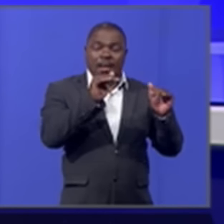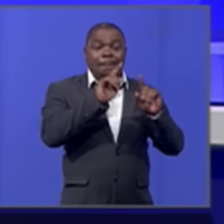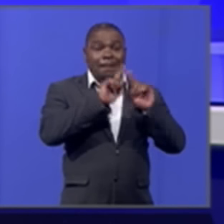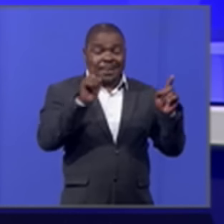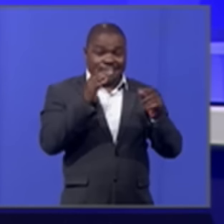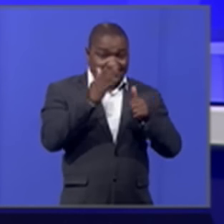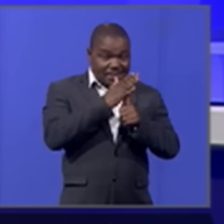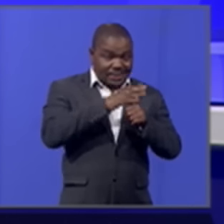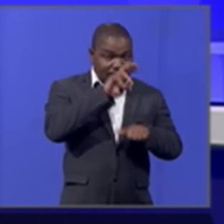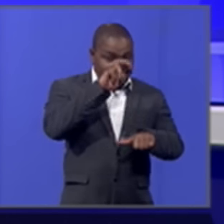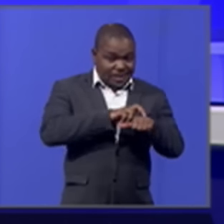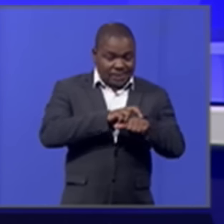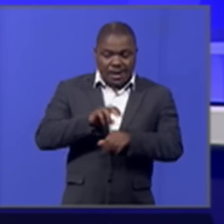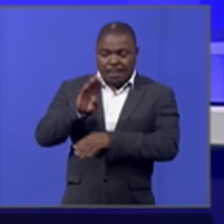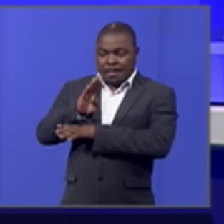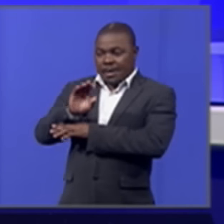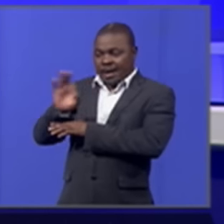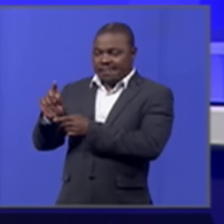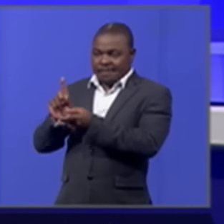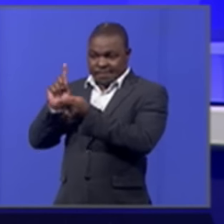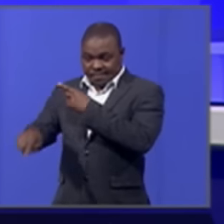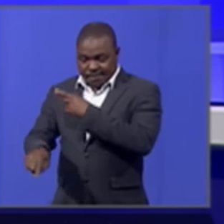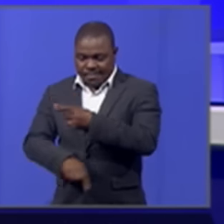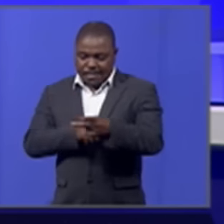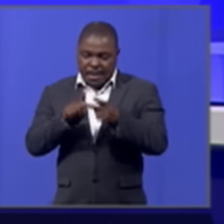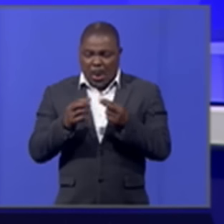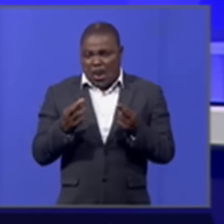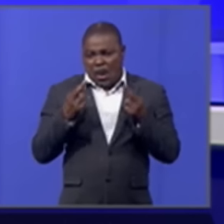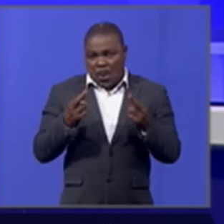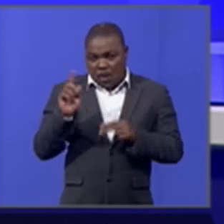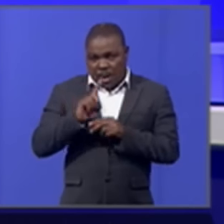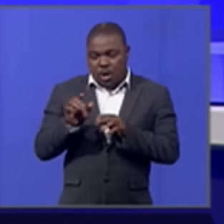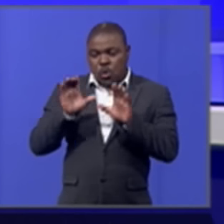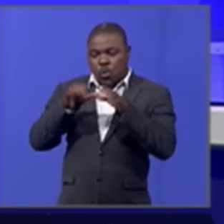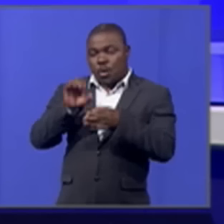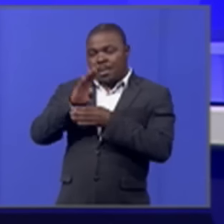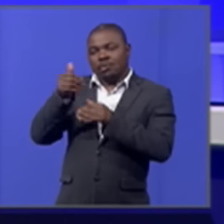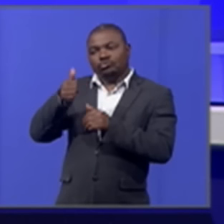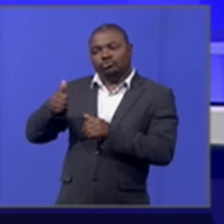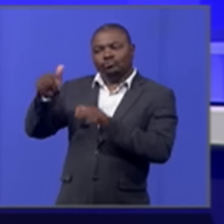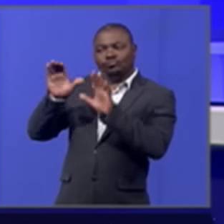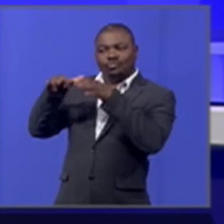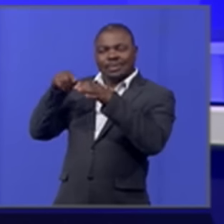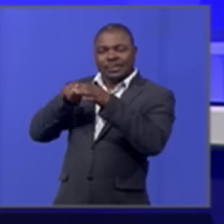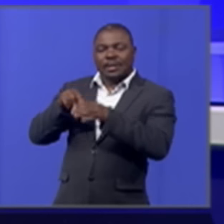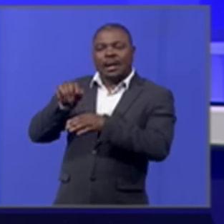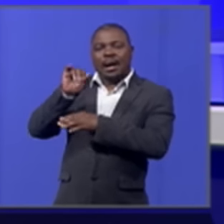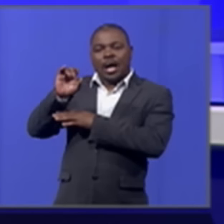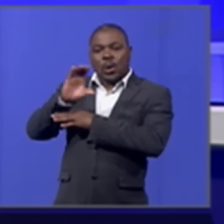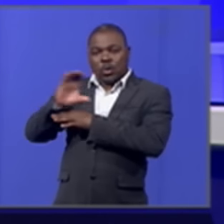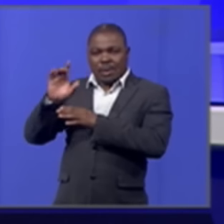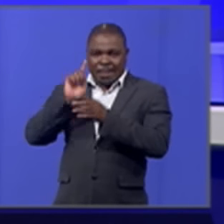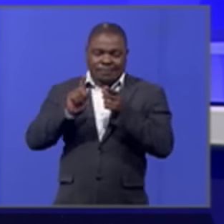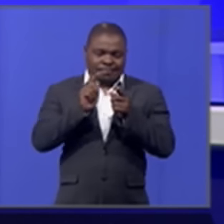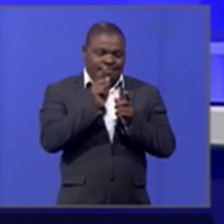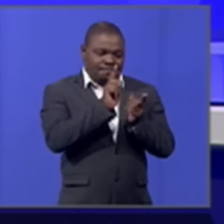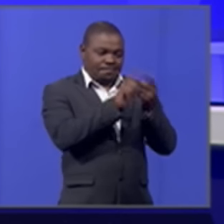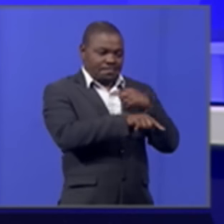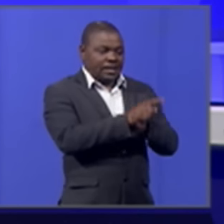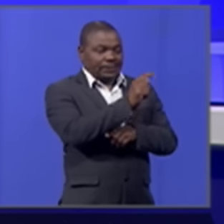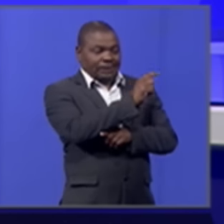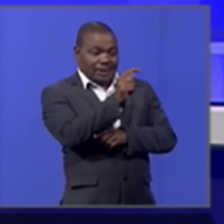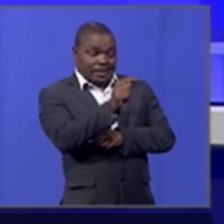ba tla tshwanelwa ke go fenya Burkina Faso pele le go solofela gore baeteledipele ba Group B e bong Ivory Coast ba fenya Tanzania go ba kgontsha